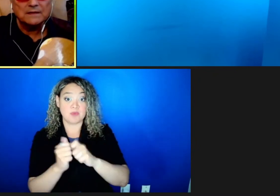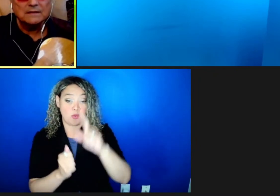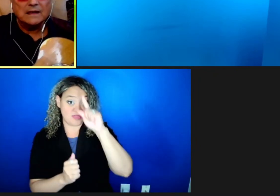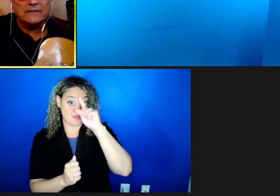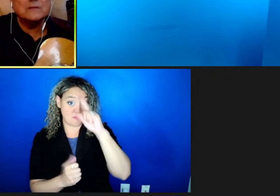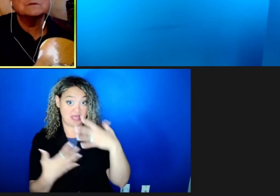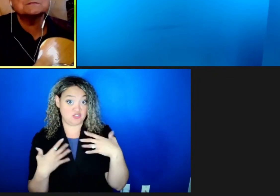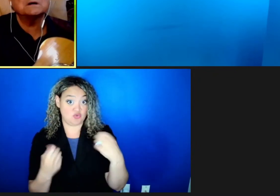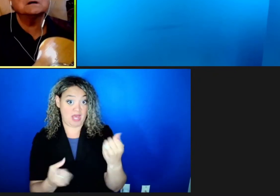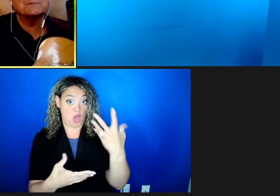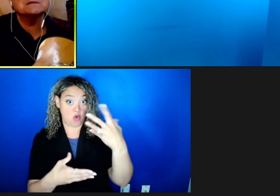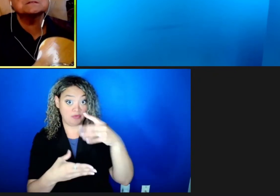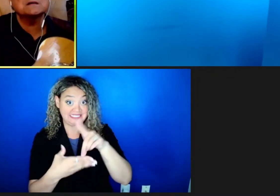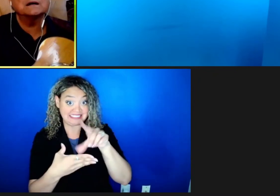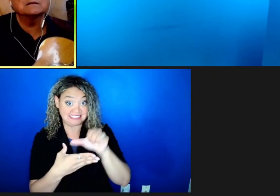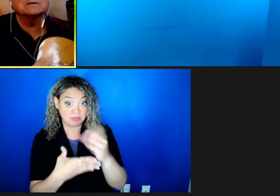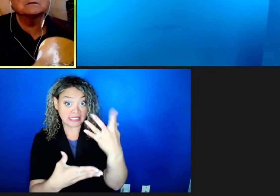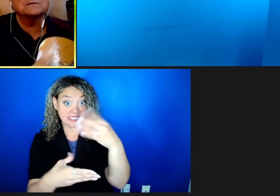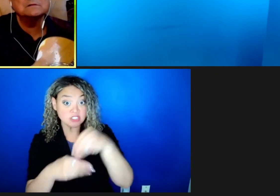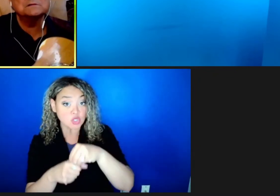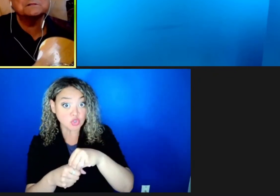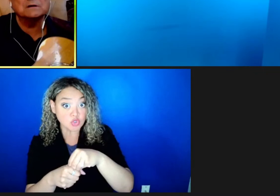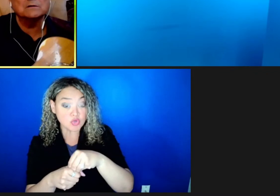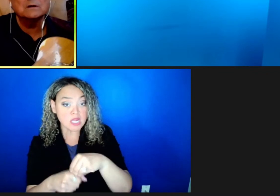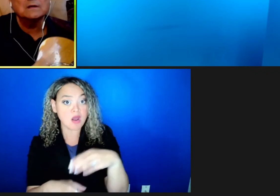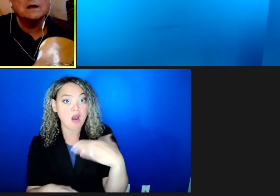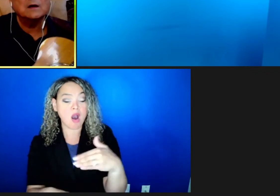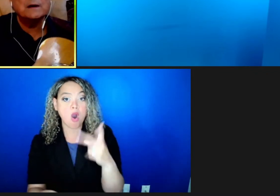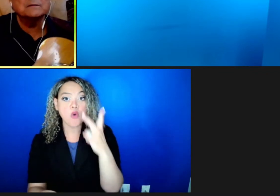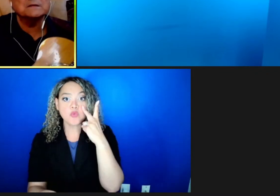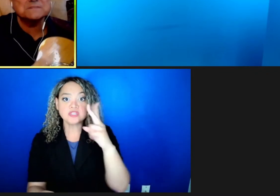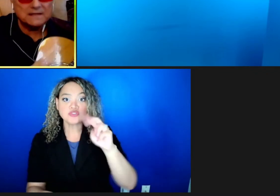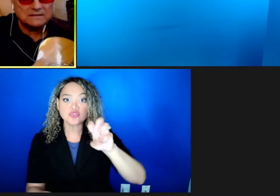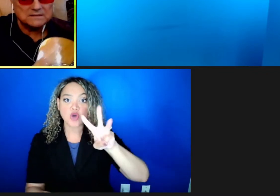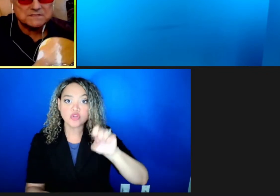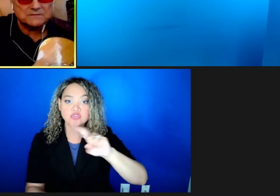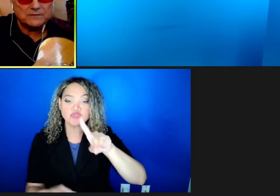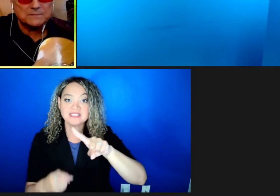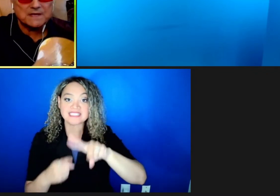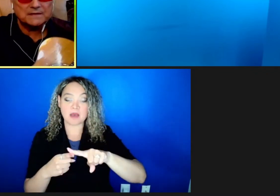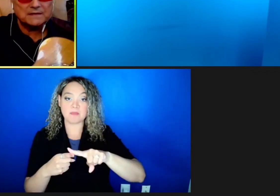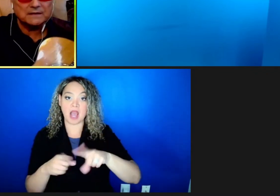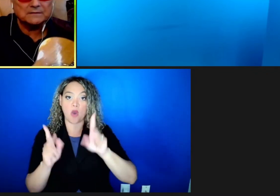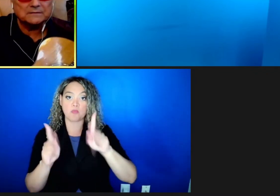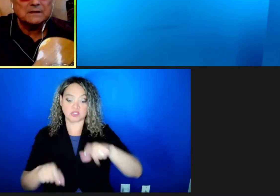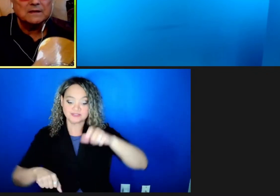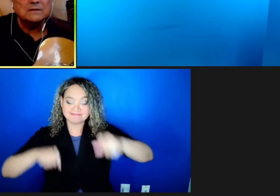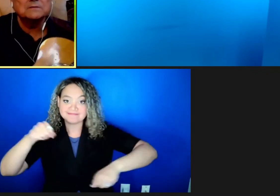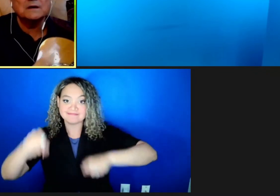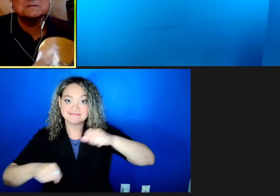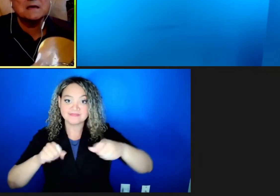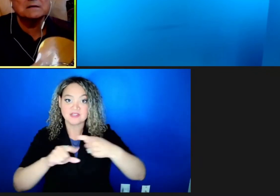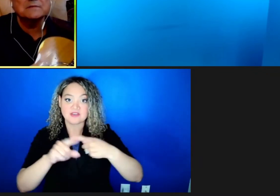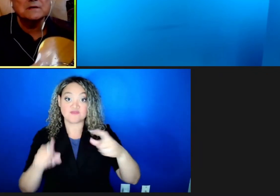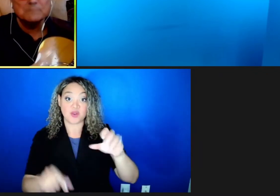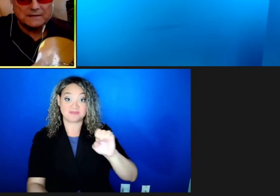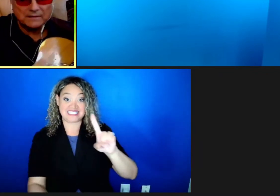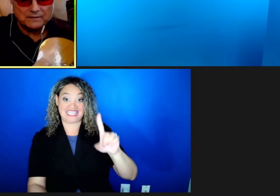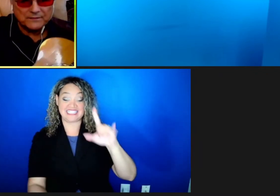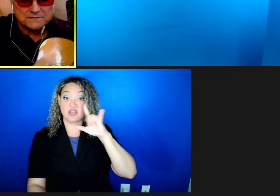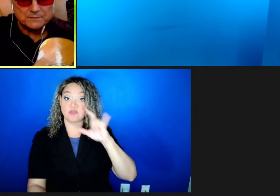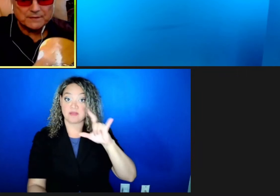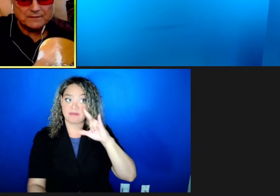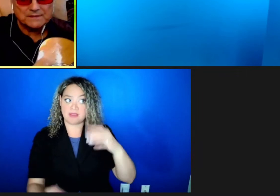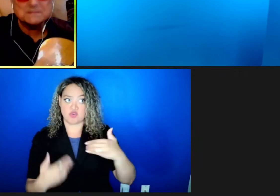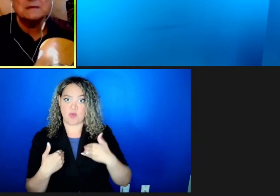included, and then we saw a piece on a local news show about a cyclist from San Diego who does have mental